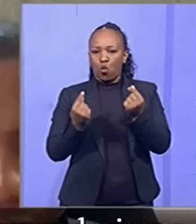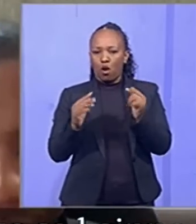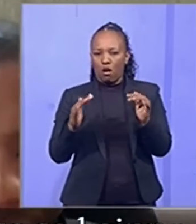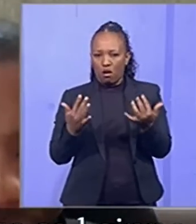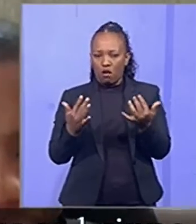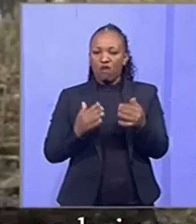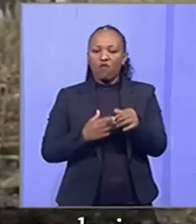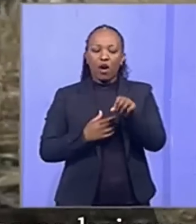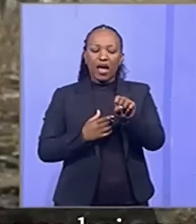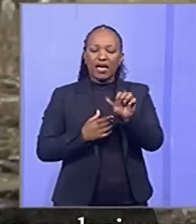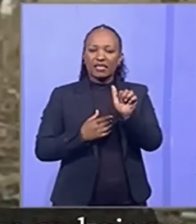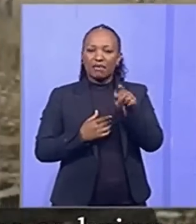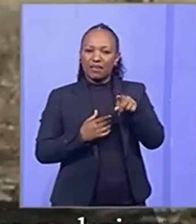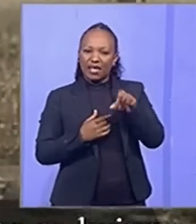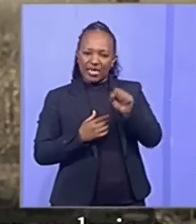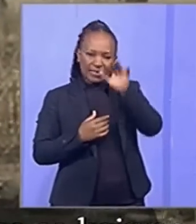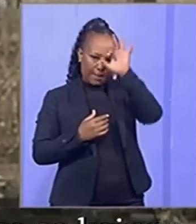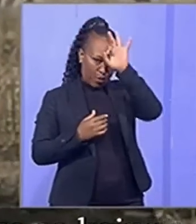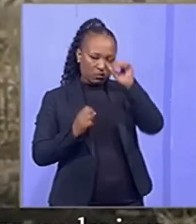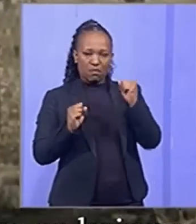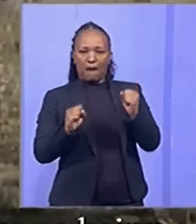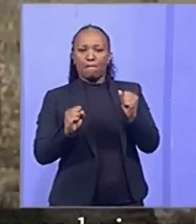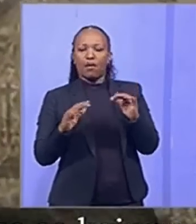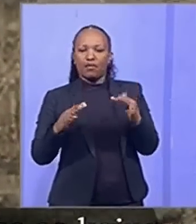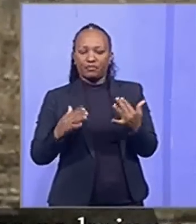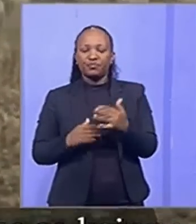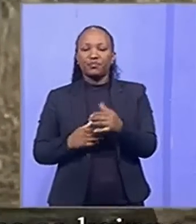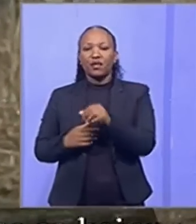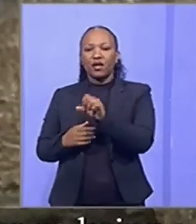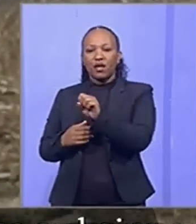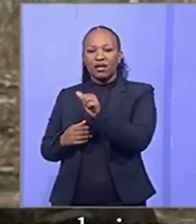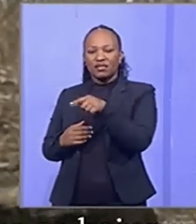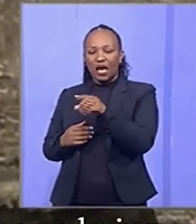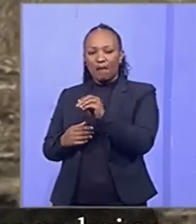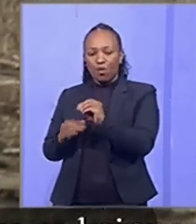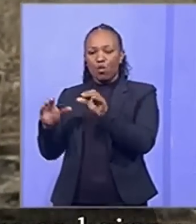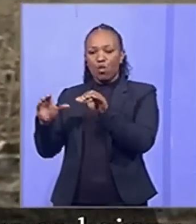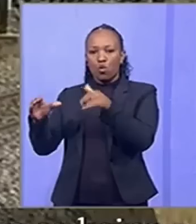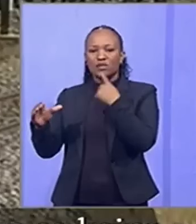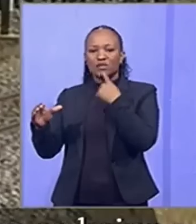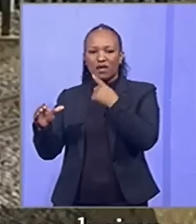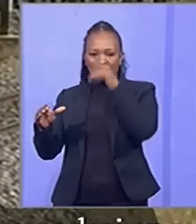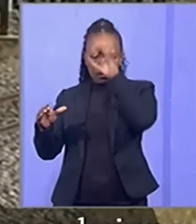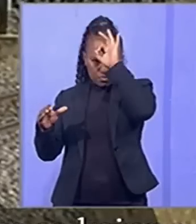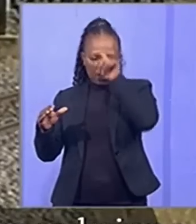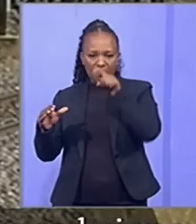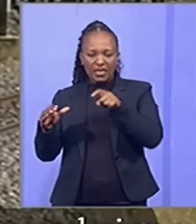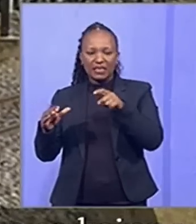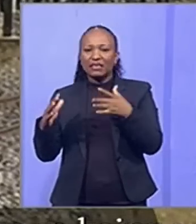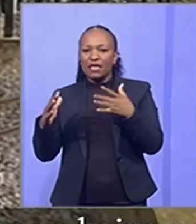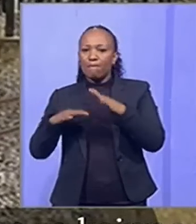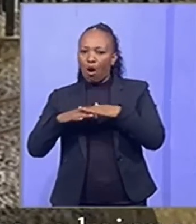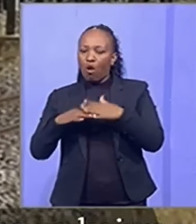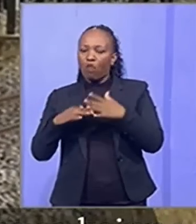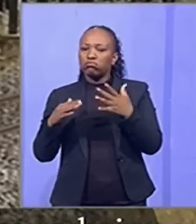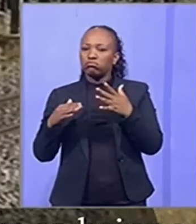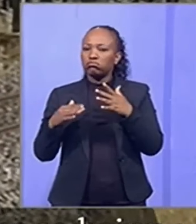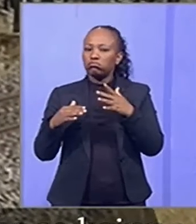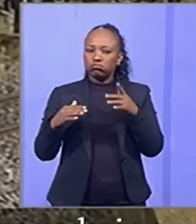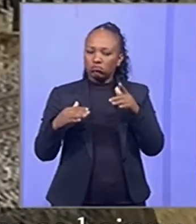the SAPS. Go ya ka mokgatlho mapodisi SAPU batsamaisi ba sepodisi ba santse ba tlhoka go gagamatsa matsapa a bona a go